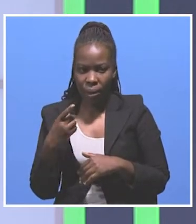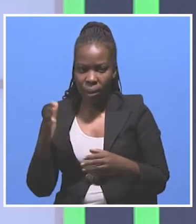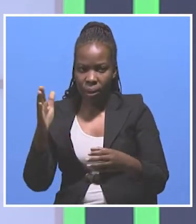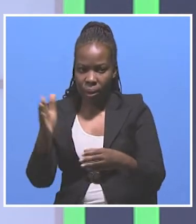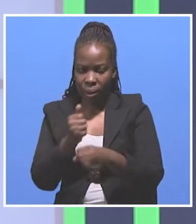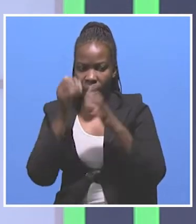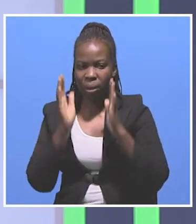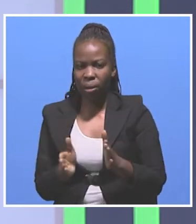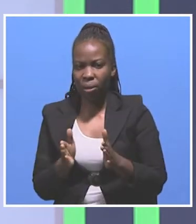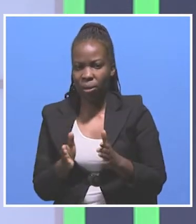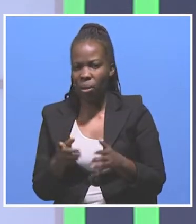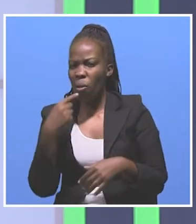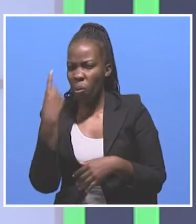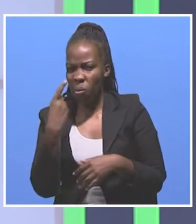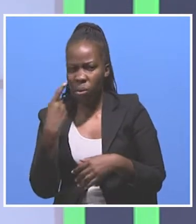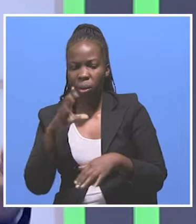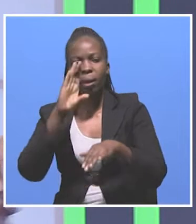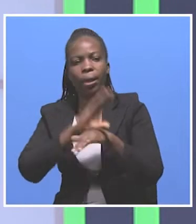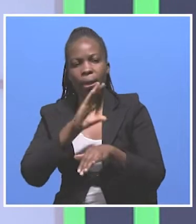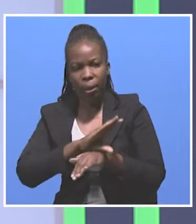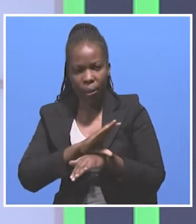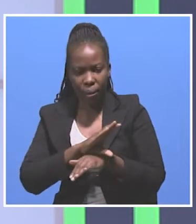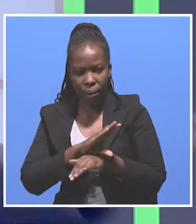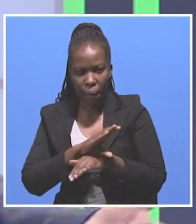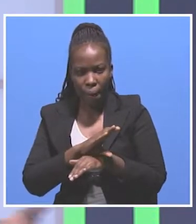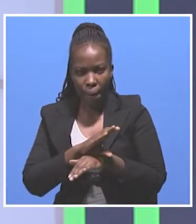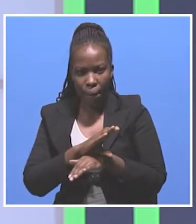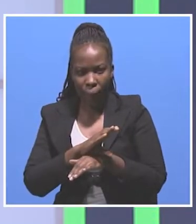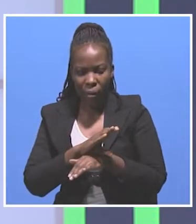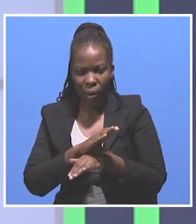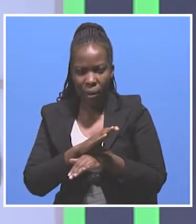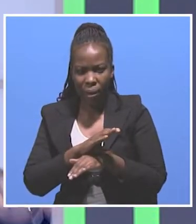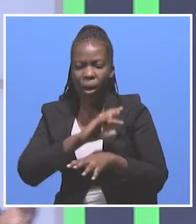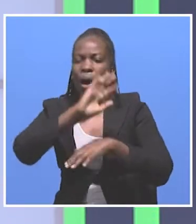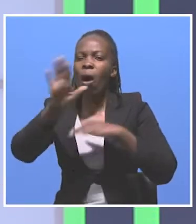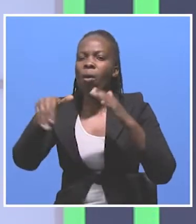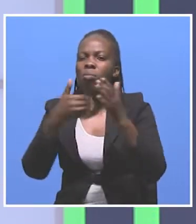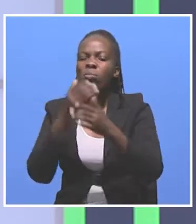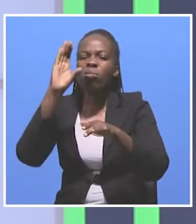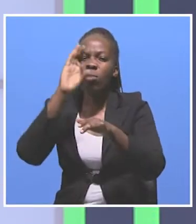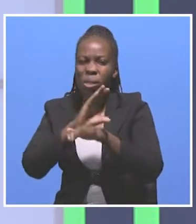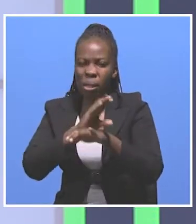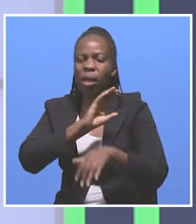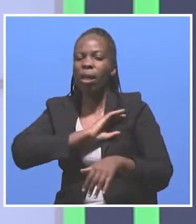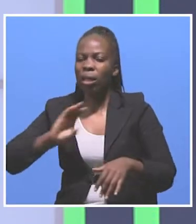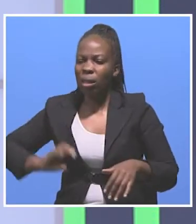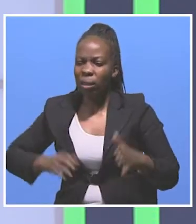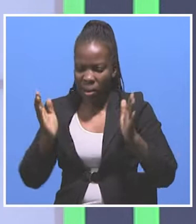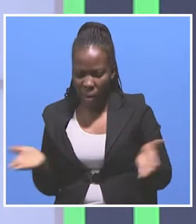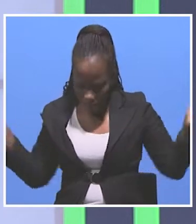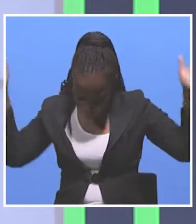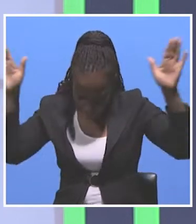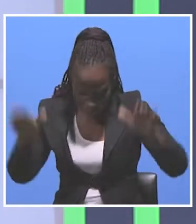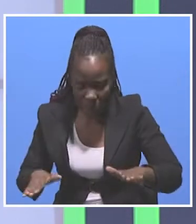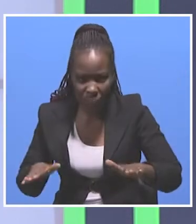the church. Because almost all faiths, be it Christianity, be it Muslim